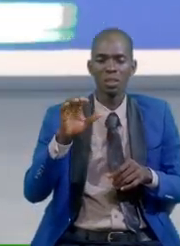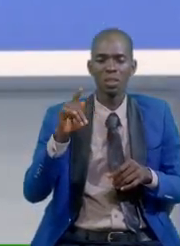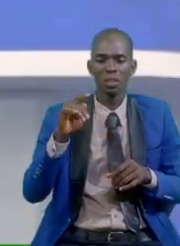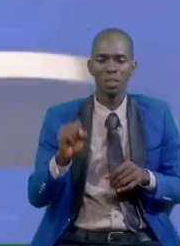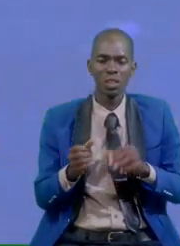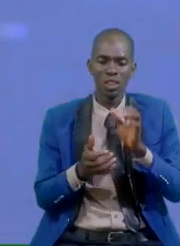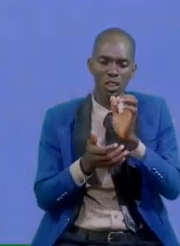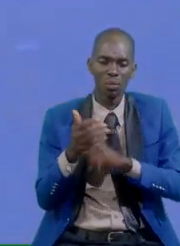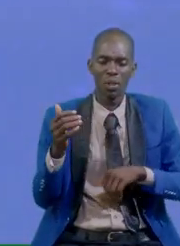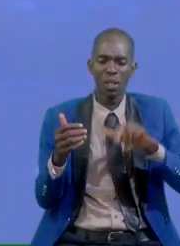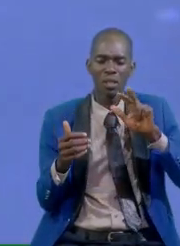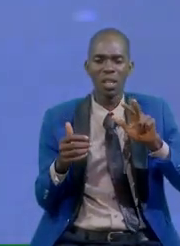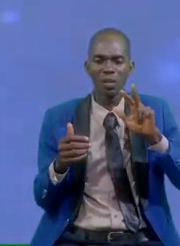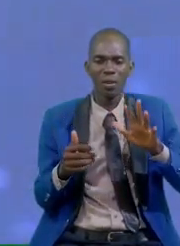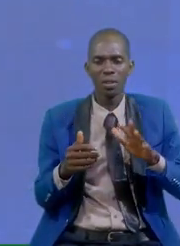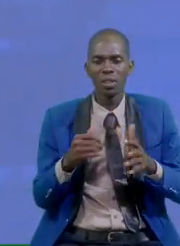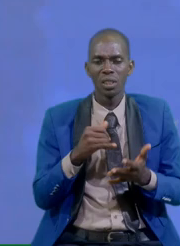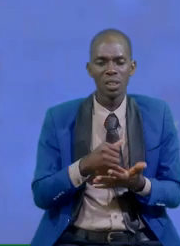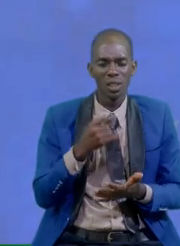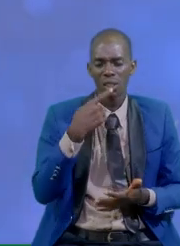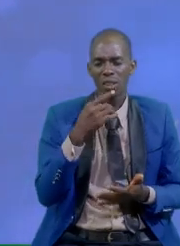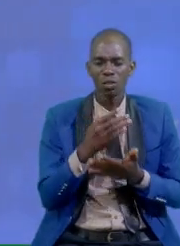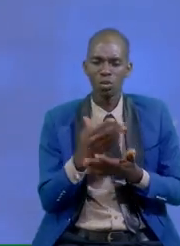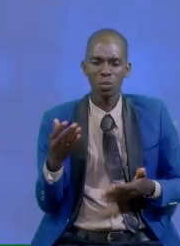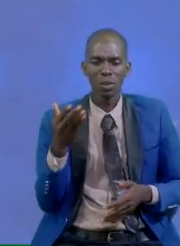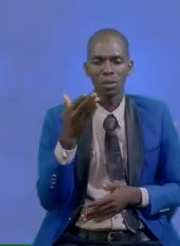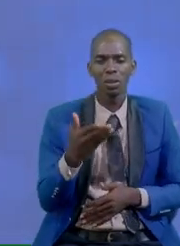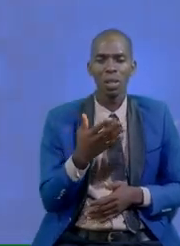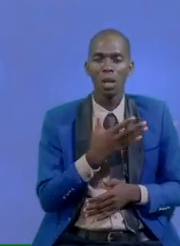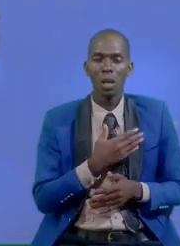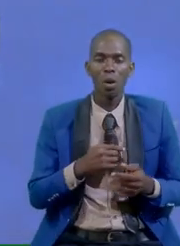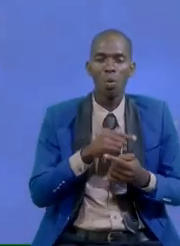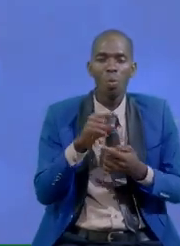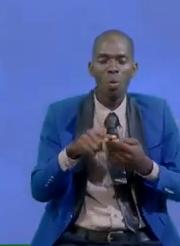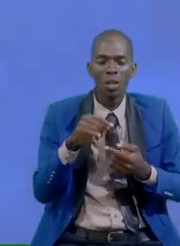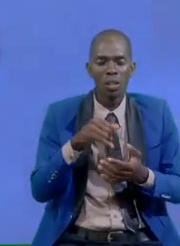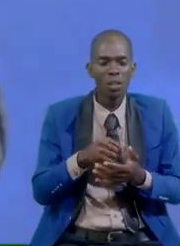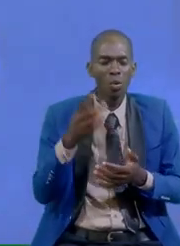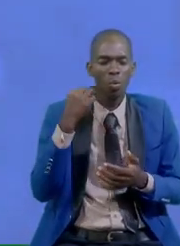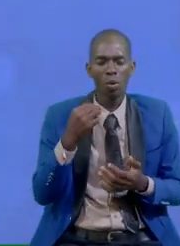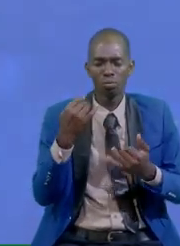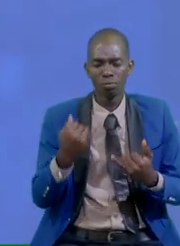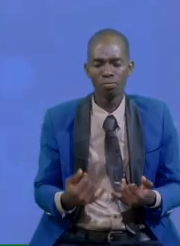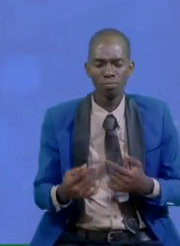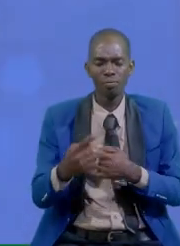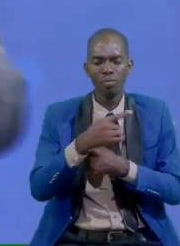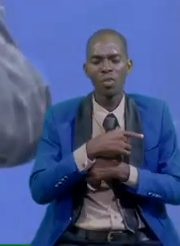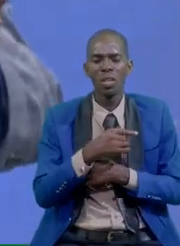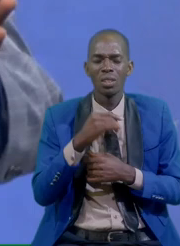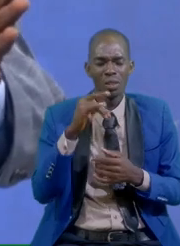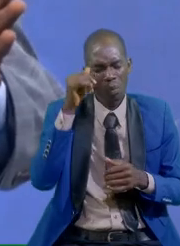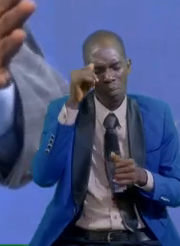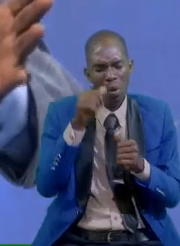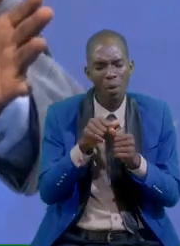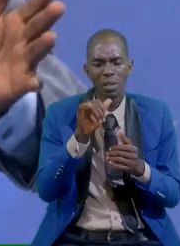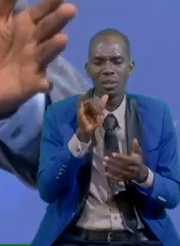verse 35, it says in verse 35, and when it was day, remember that